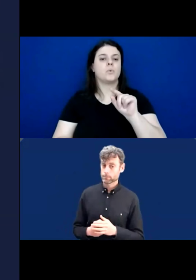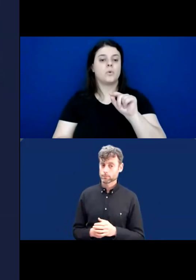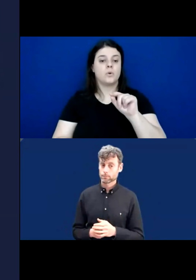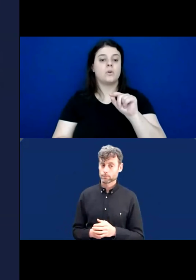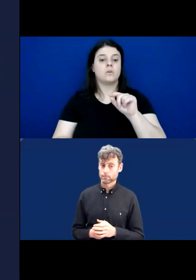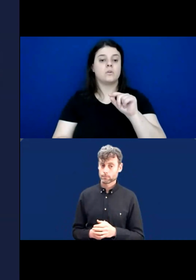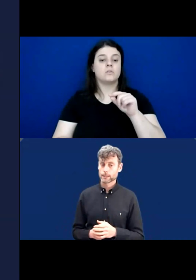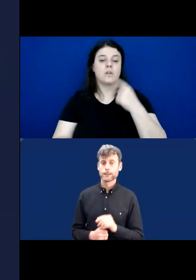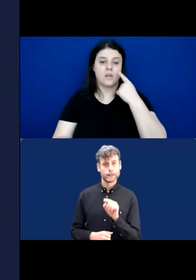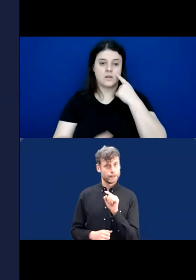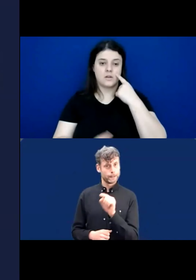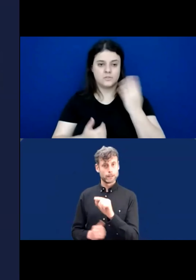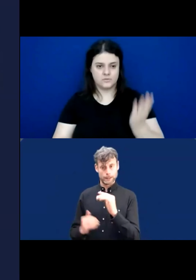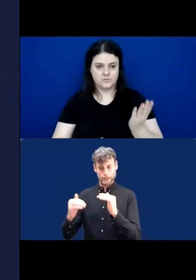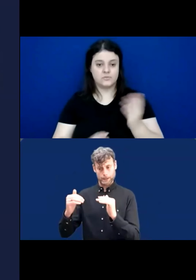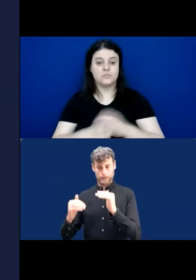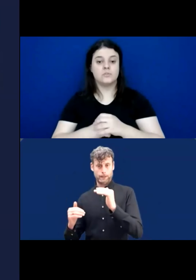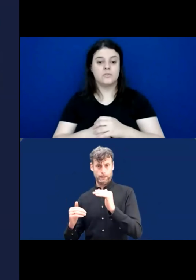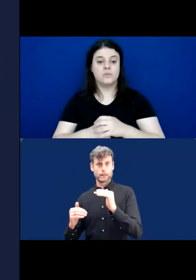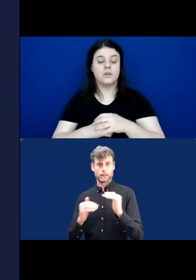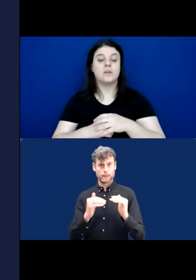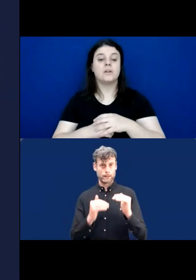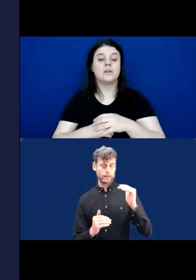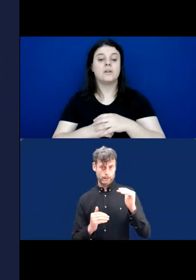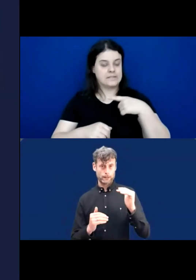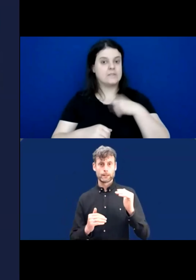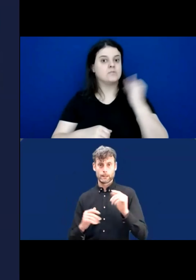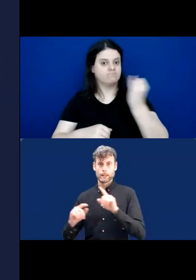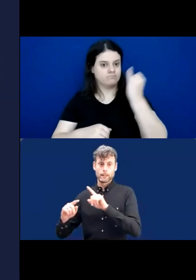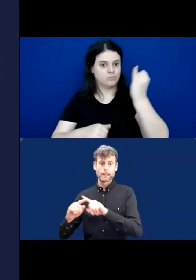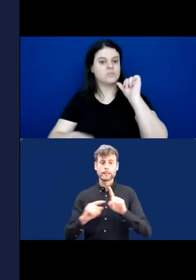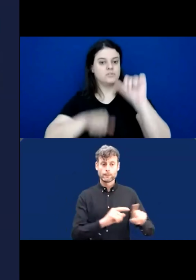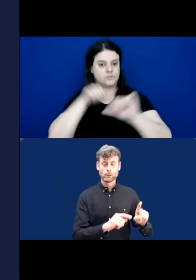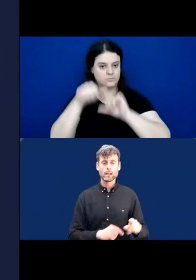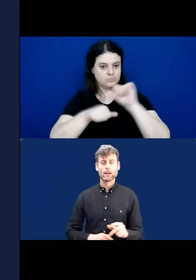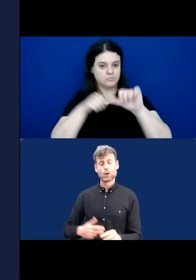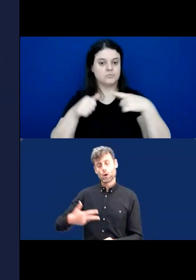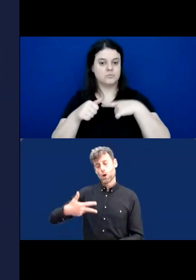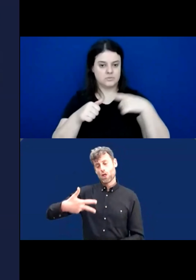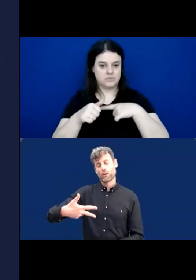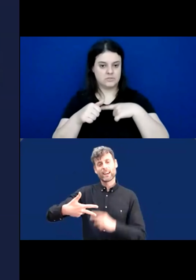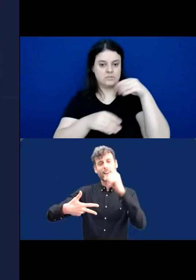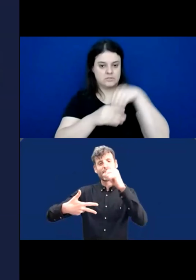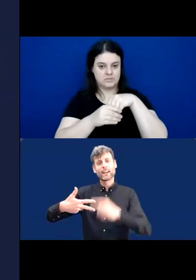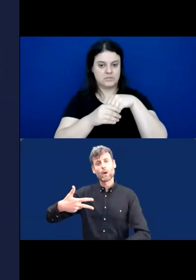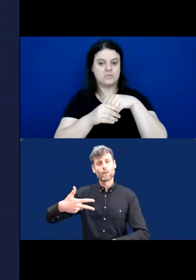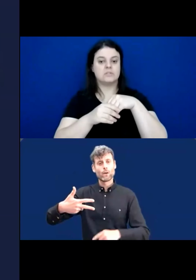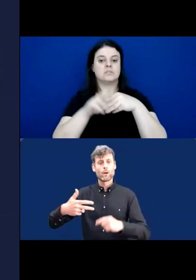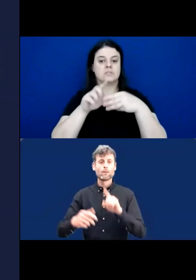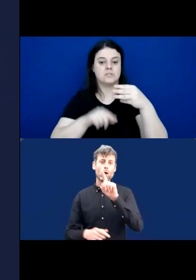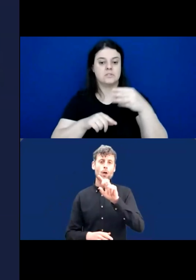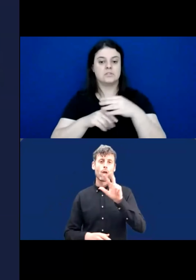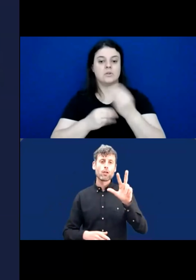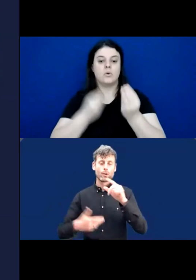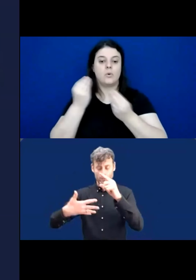significant differences were found in 3 of 13 physical outcomes, and these were tinnitus, pain in hand,